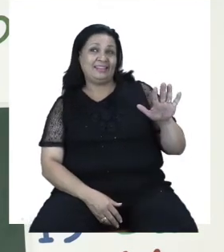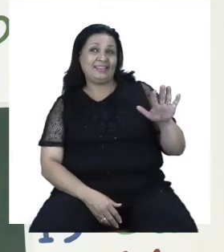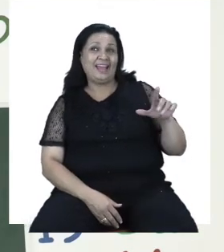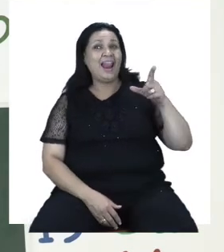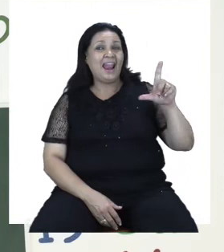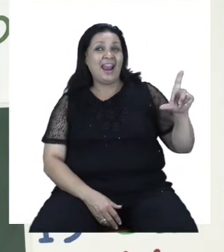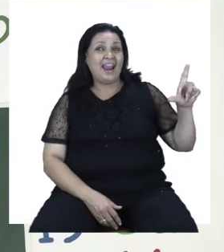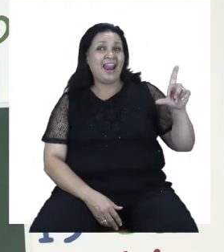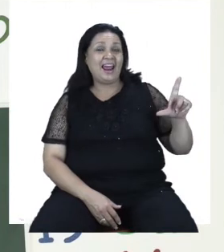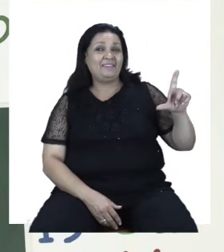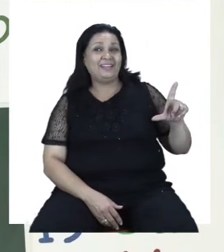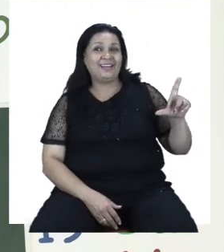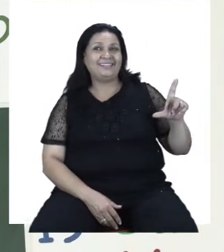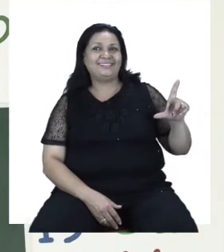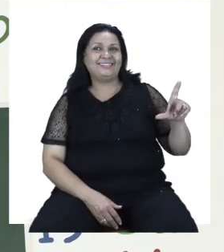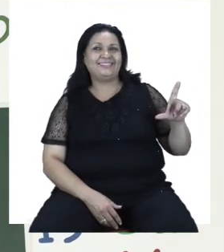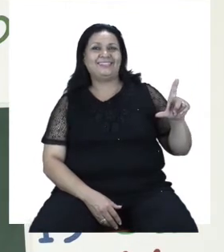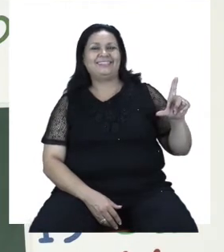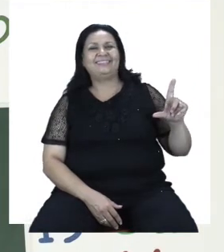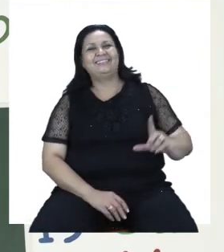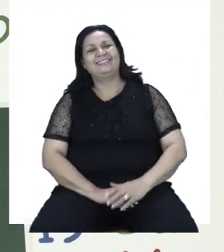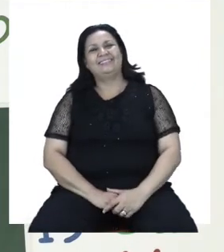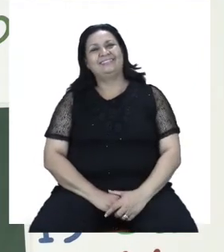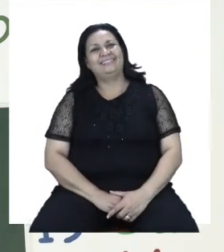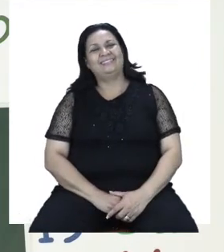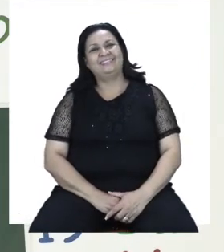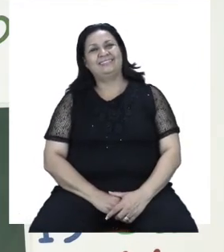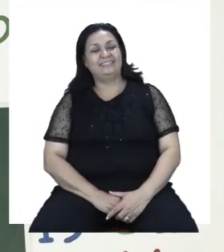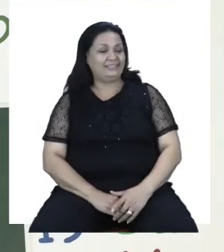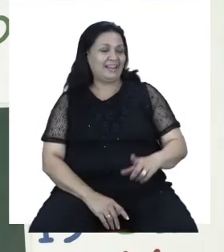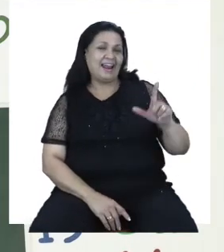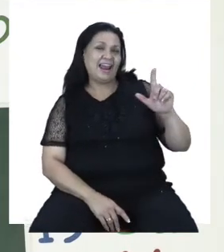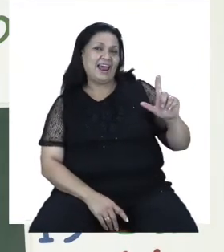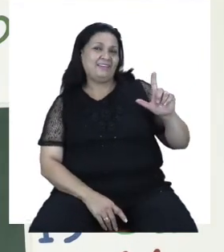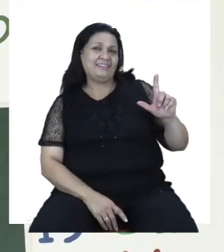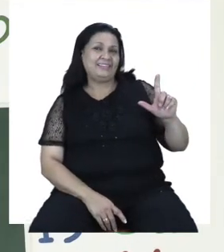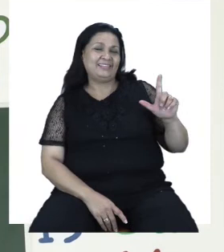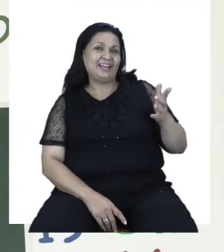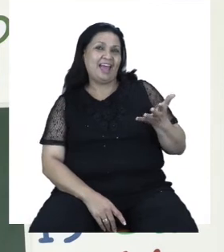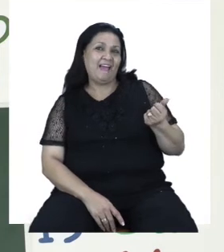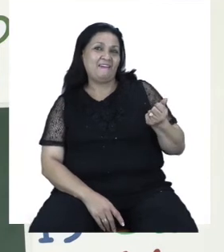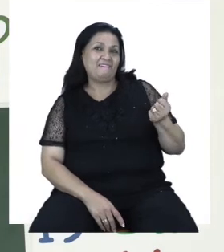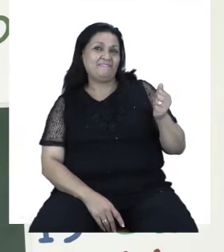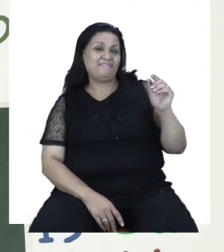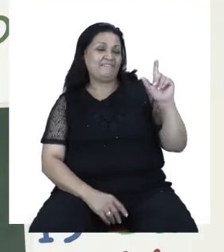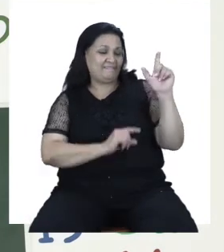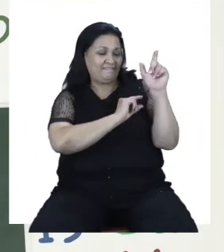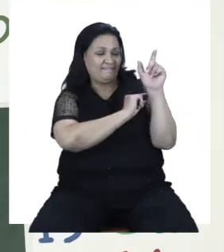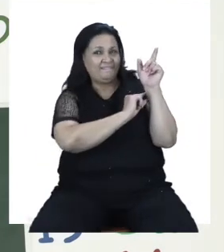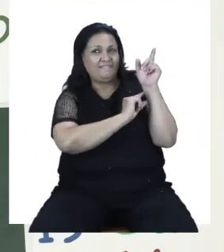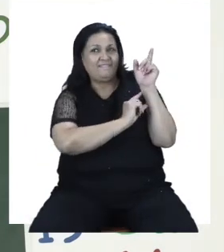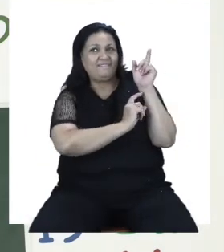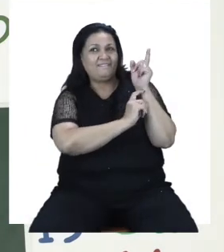the left hand. Now the left hand also has bottle tops.